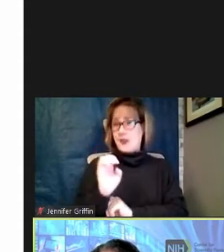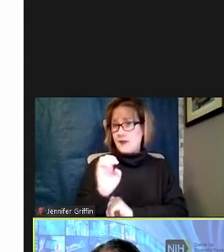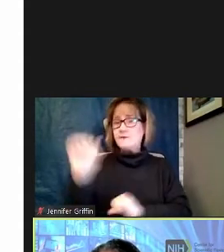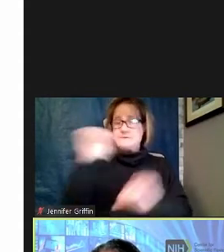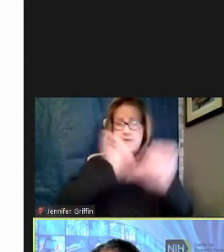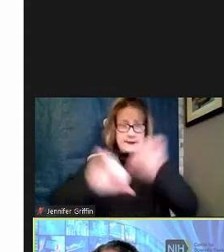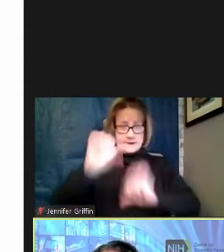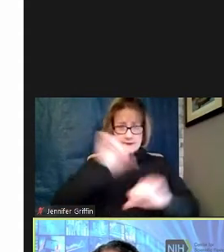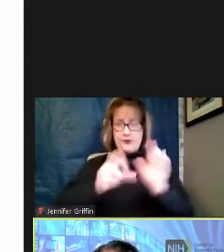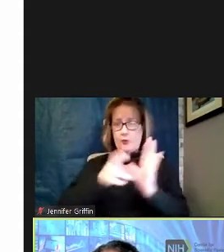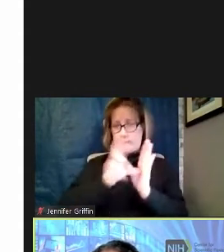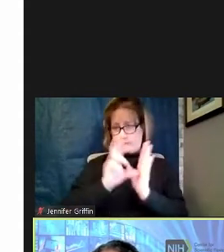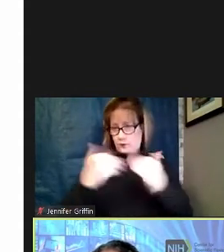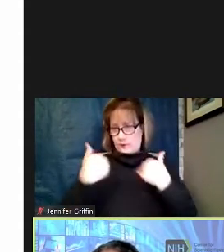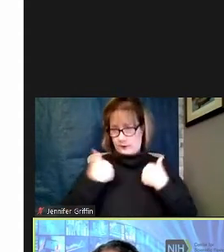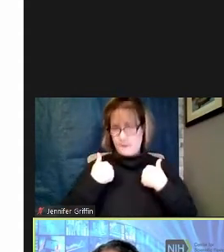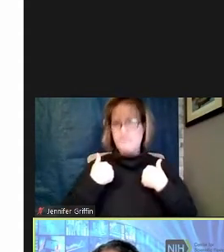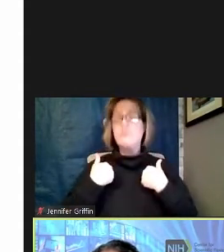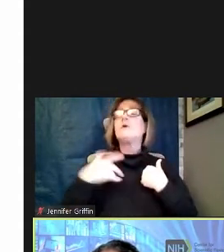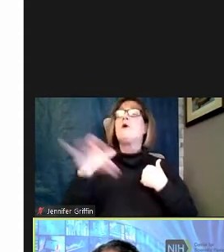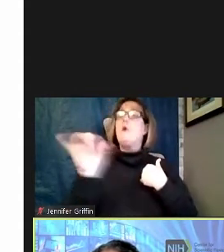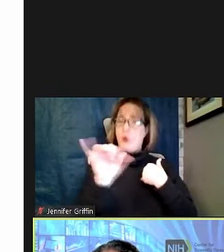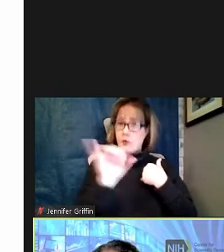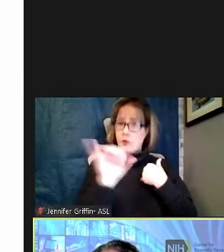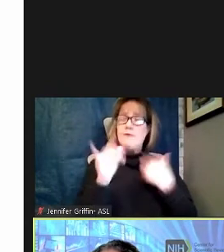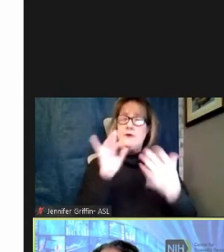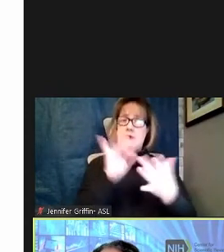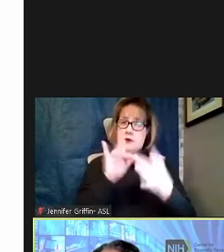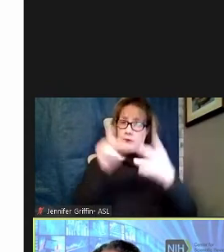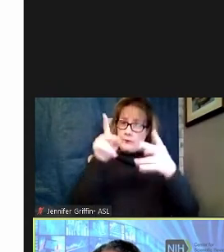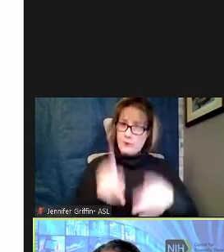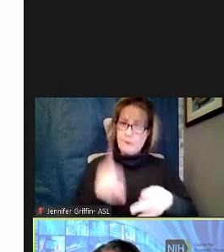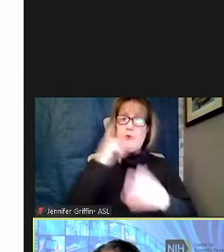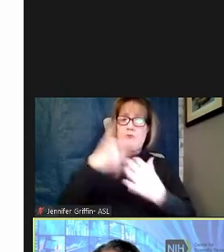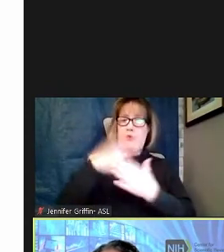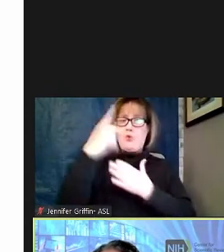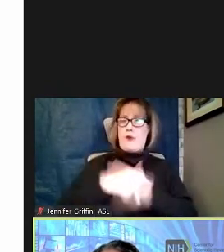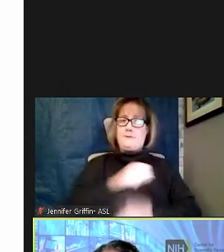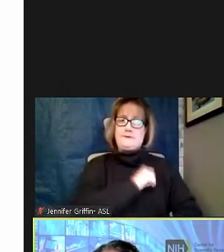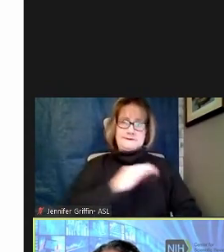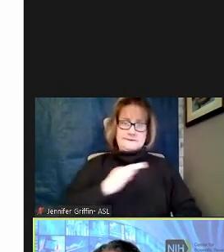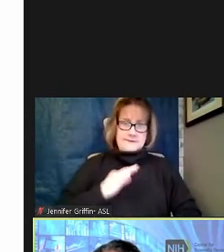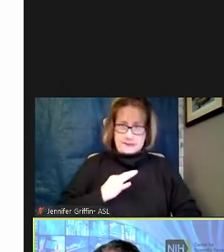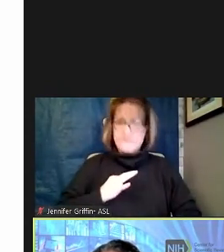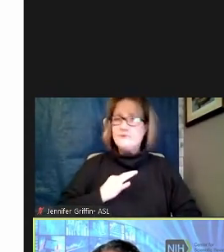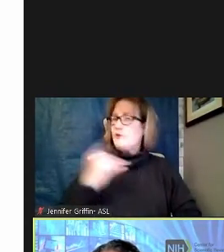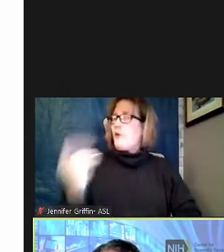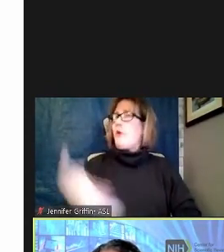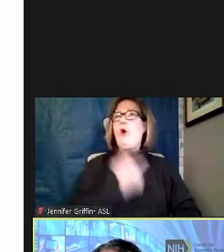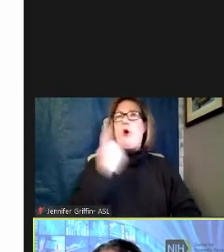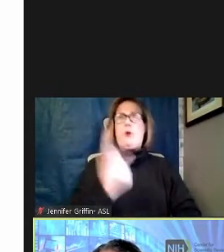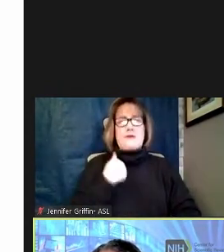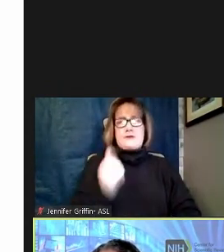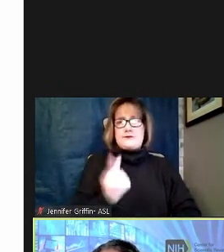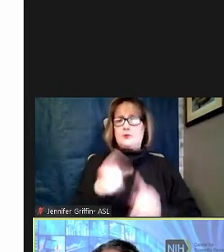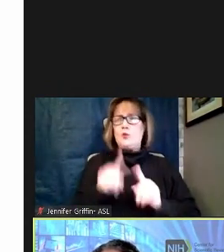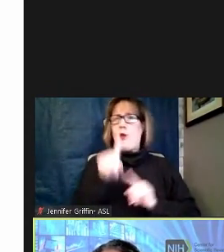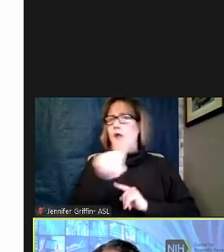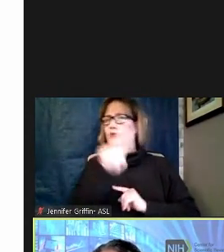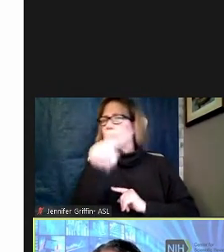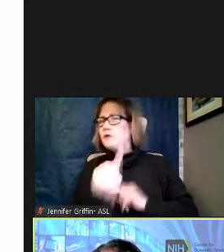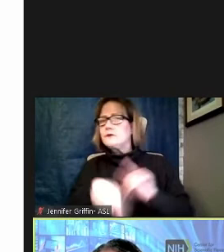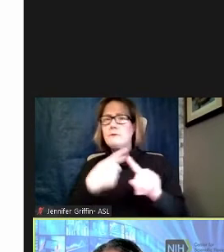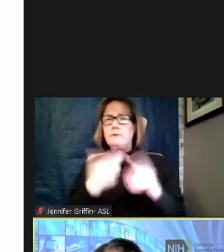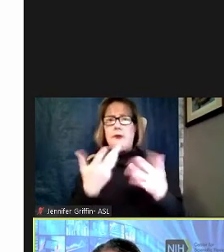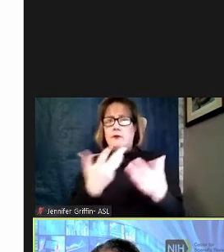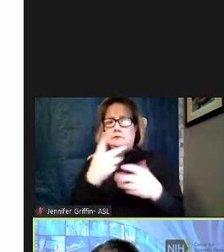scientific review. And then there's a contact person for the program staff so that you always have someone to ask questions about when you